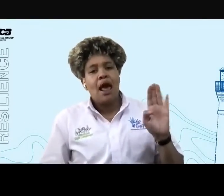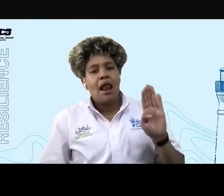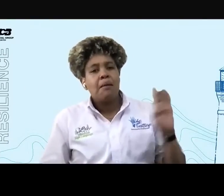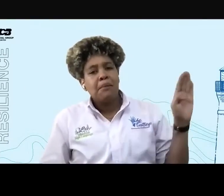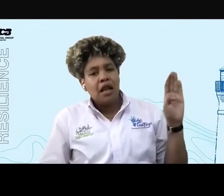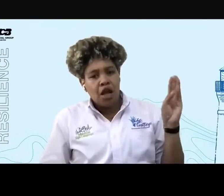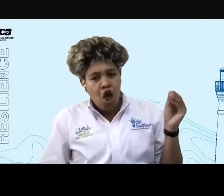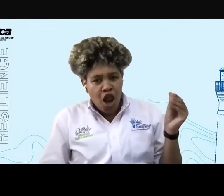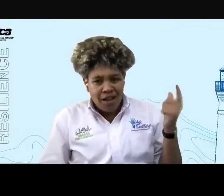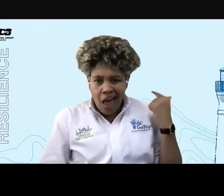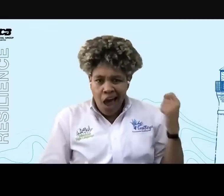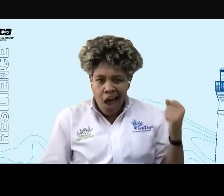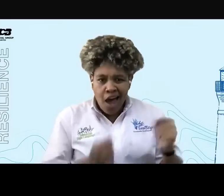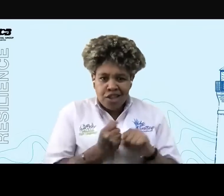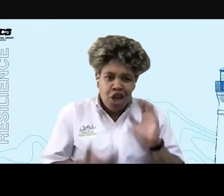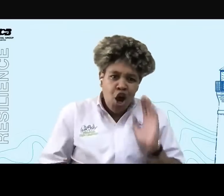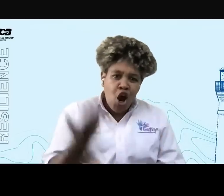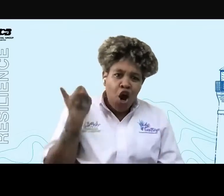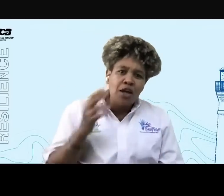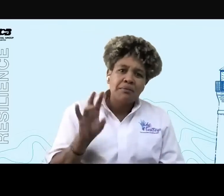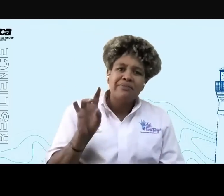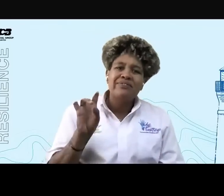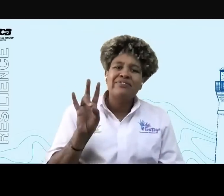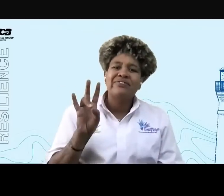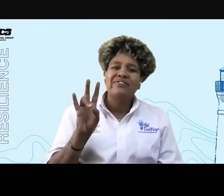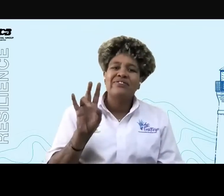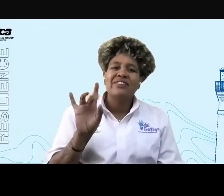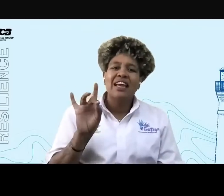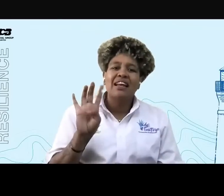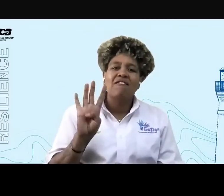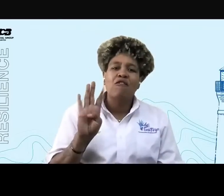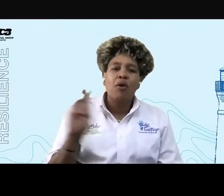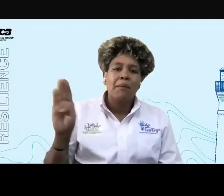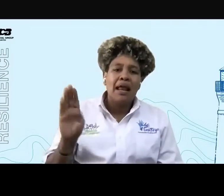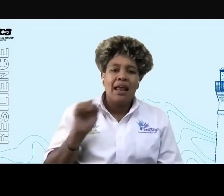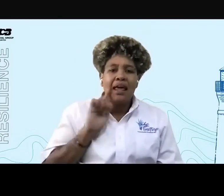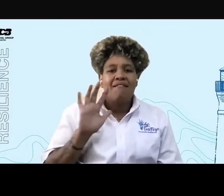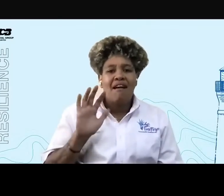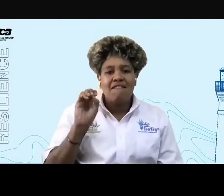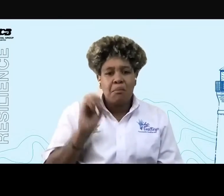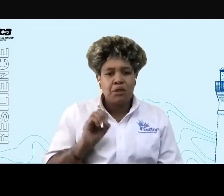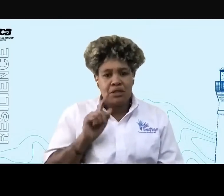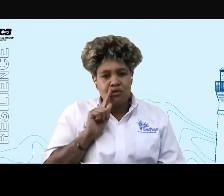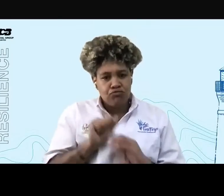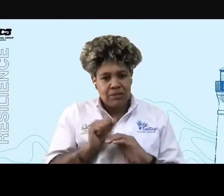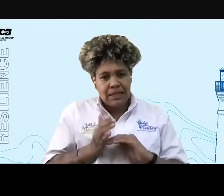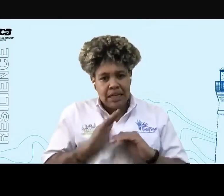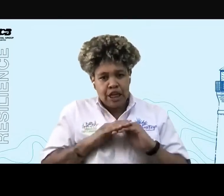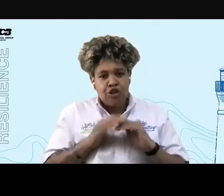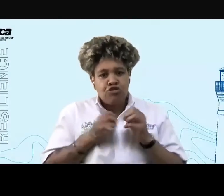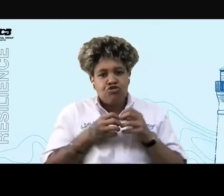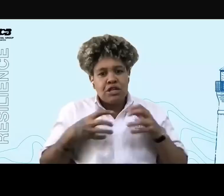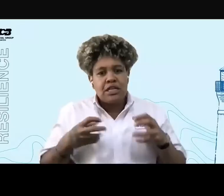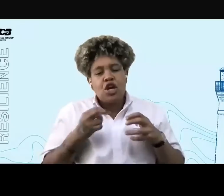billion to $784 billion, a 5% increase,